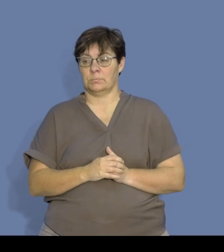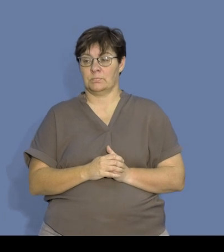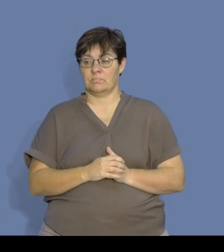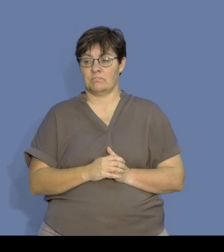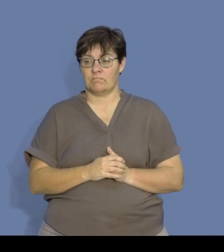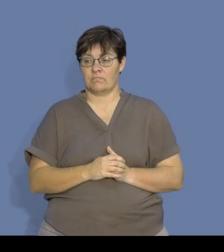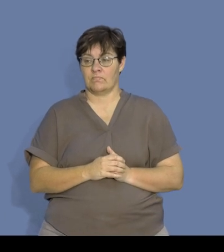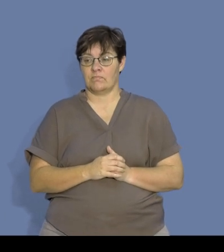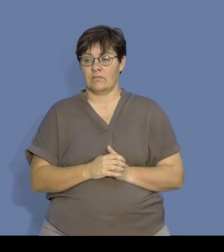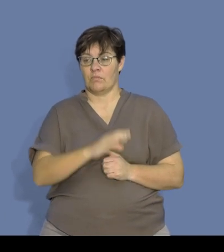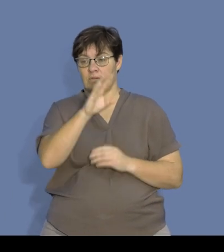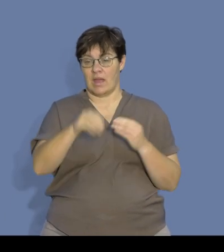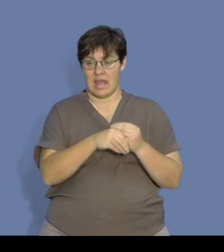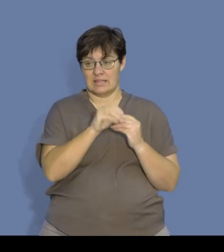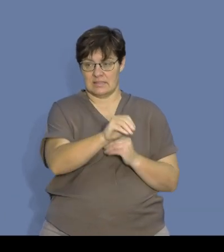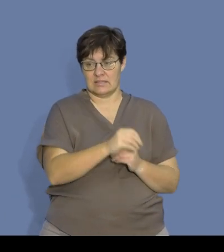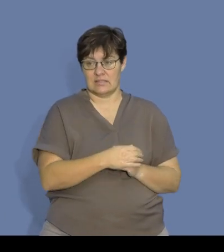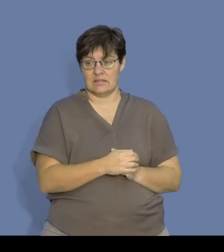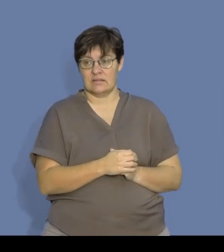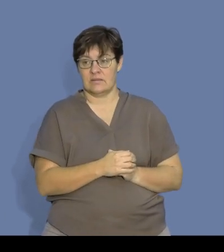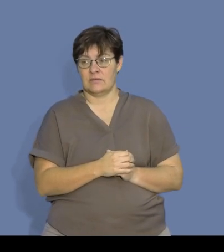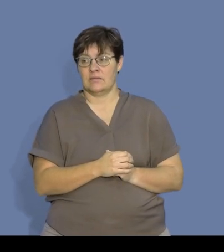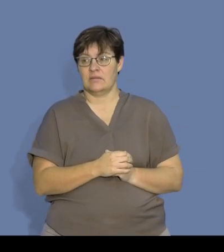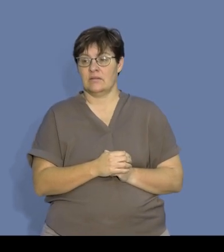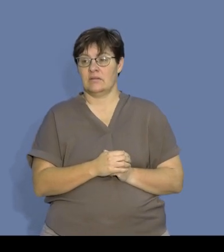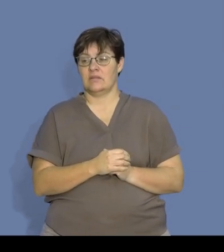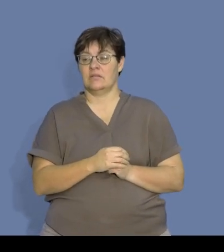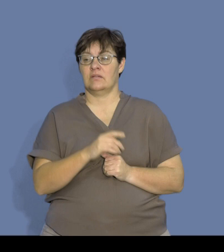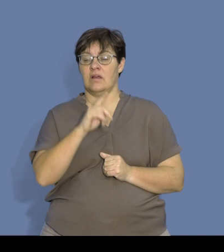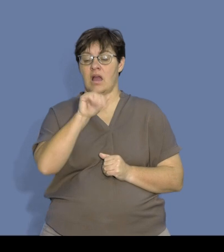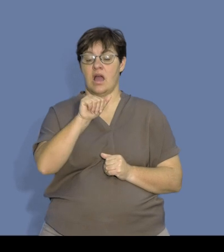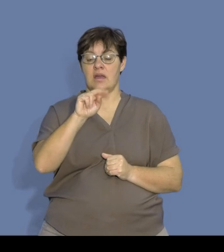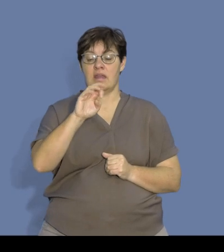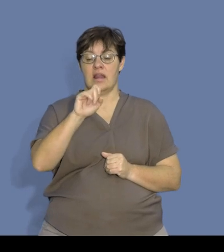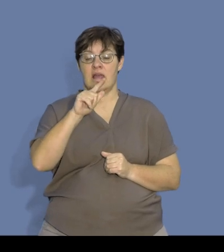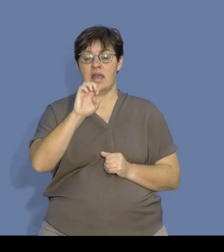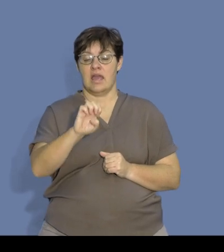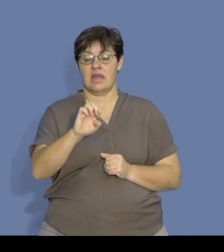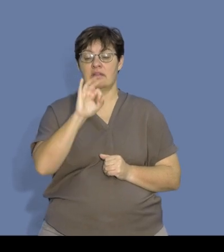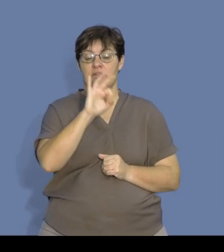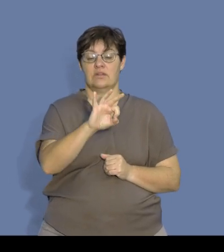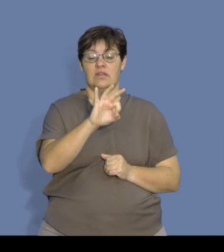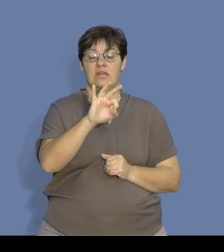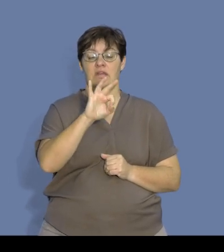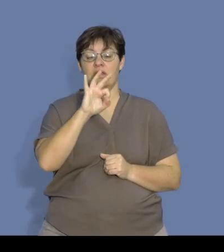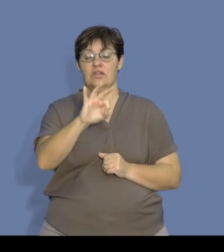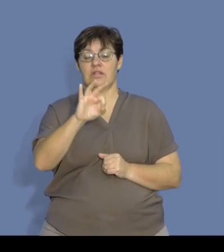336,000. I want to fill that in before I continue. So Anele,